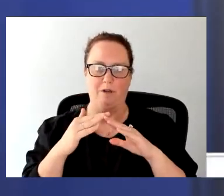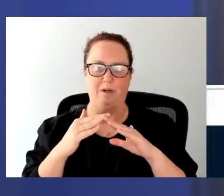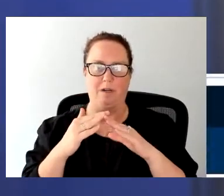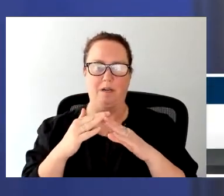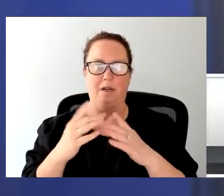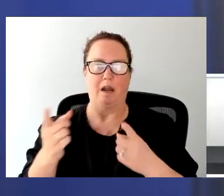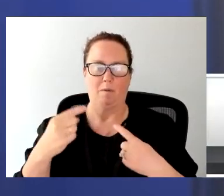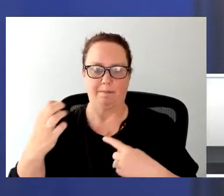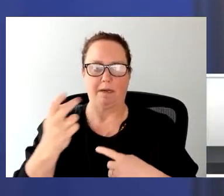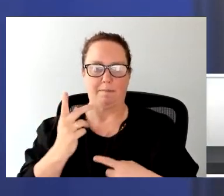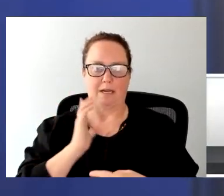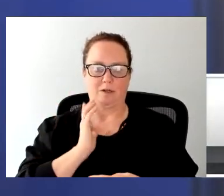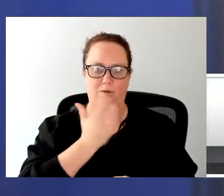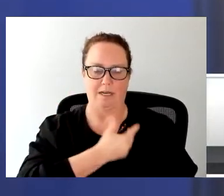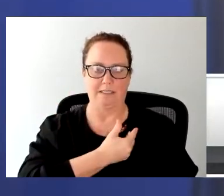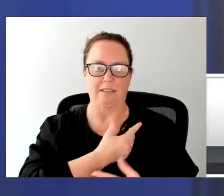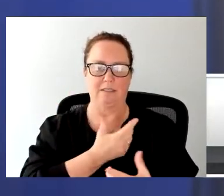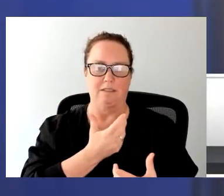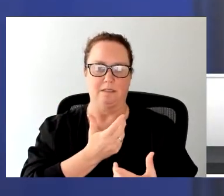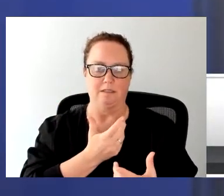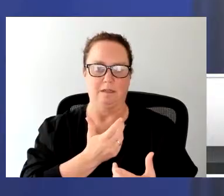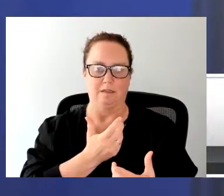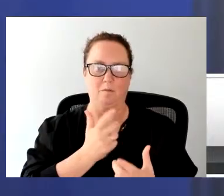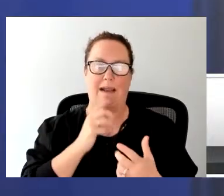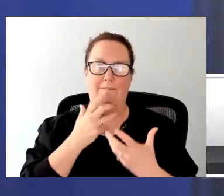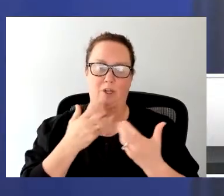to us. We have a cure.